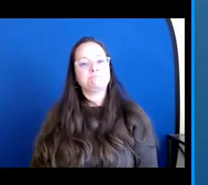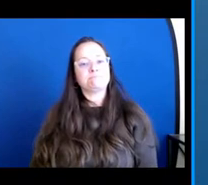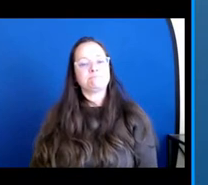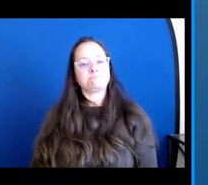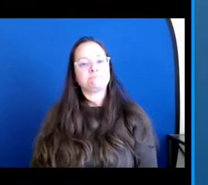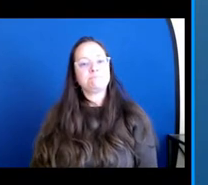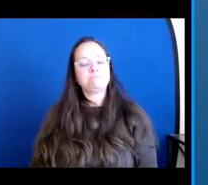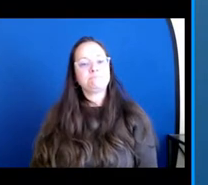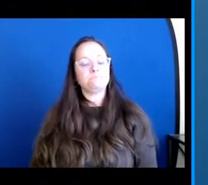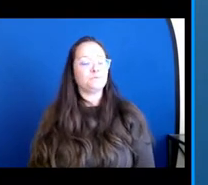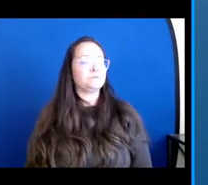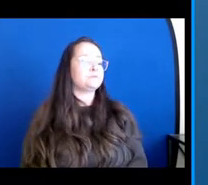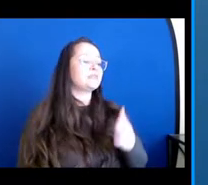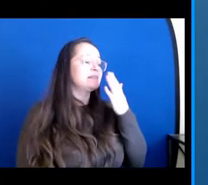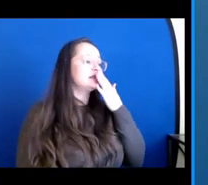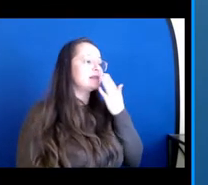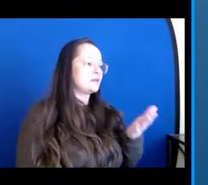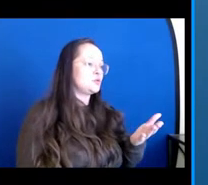thank you Artie